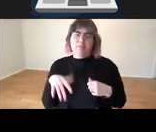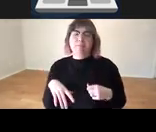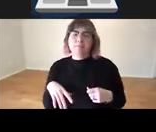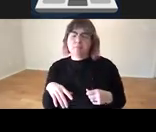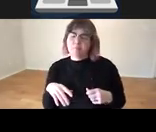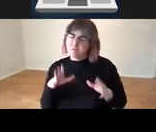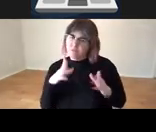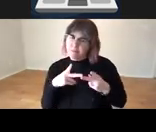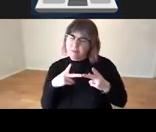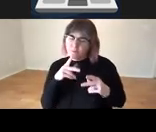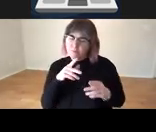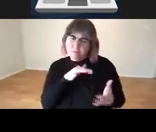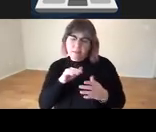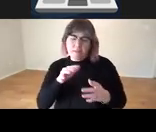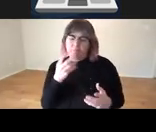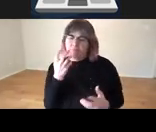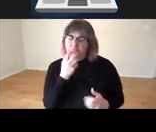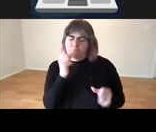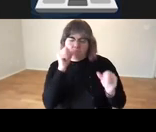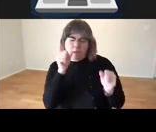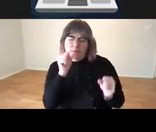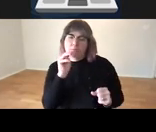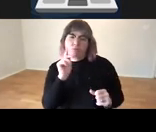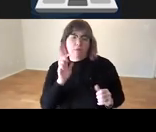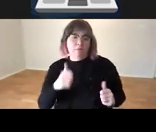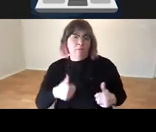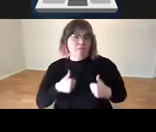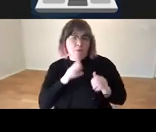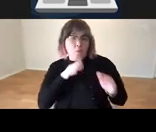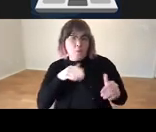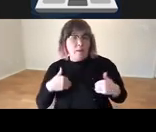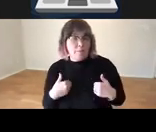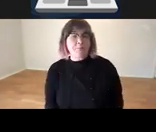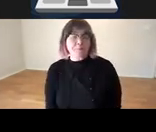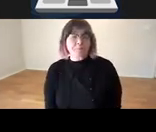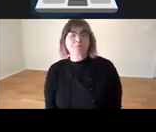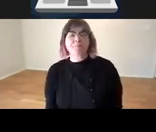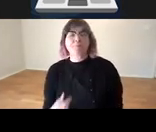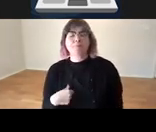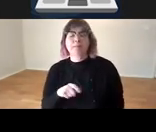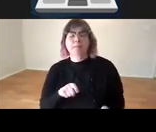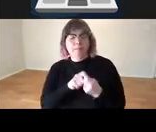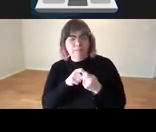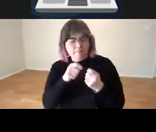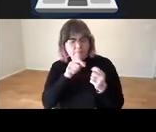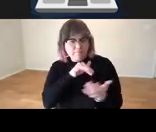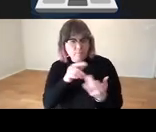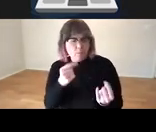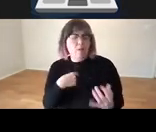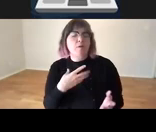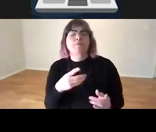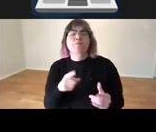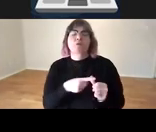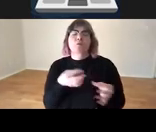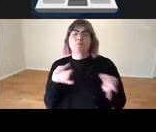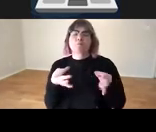study. Amazing marine life here. All right, and so before I kind of talk about what I study specifically, I want to talk a little bit